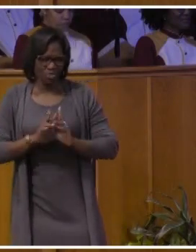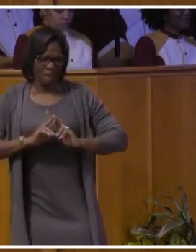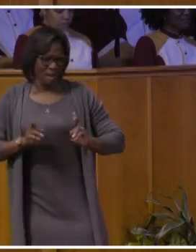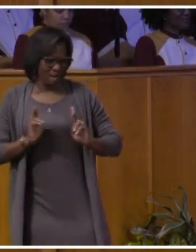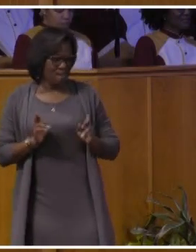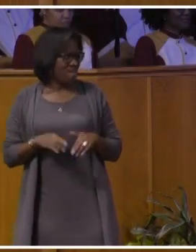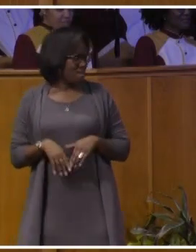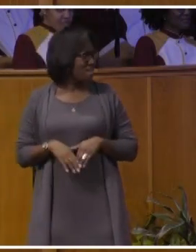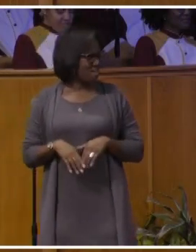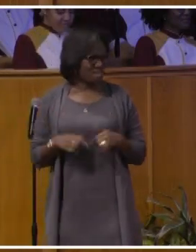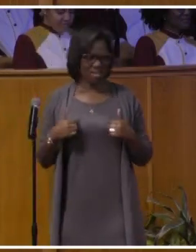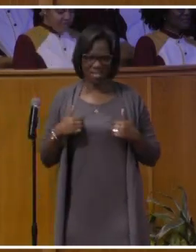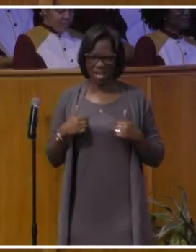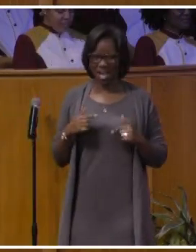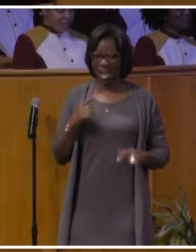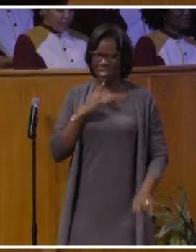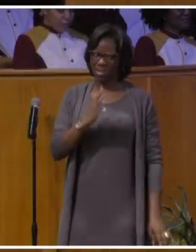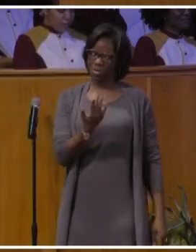I said, hold on.